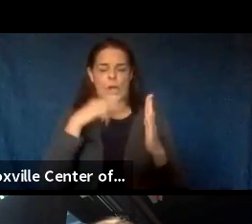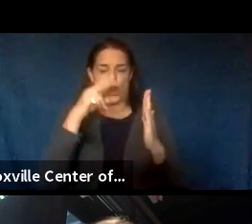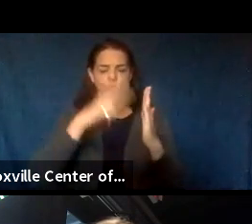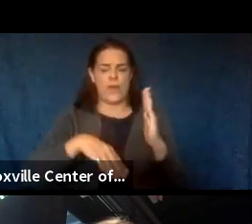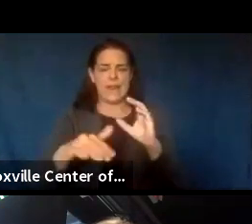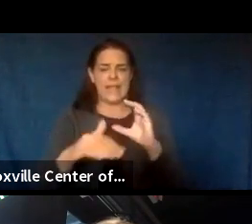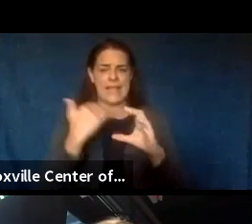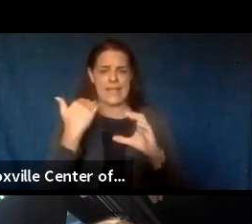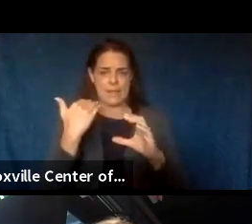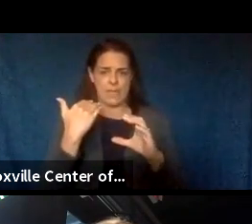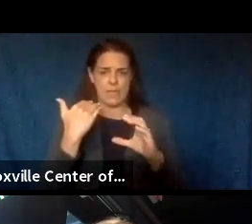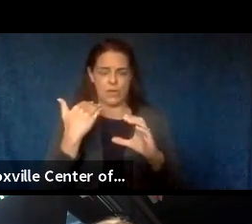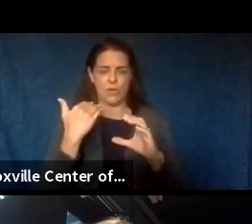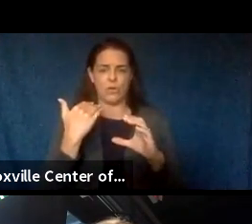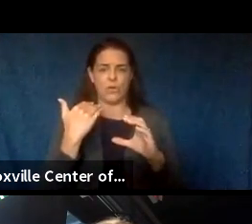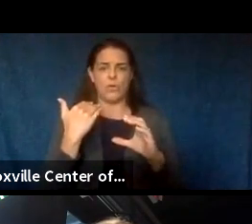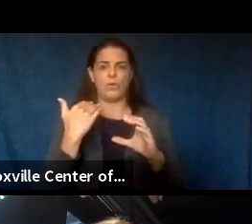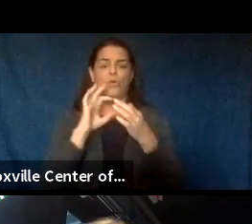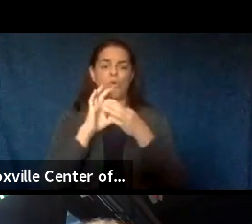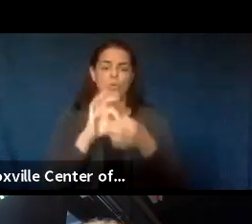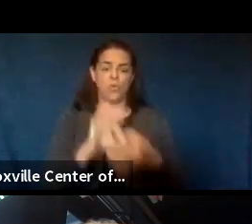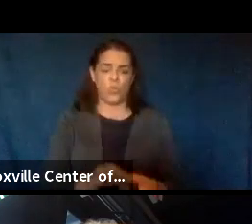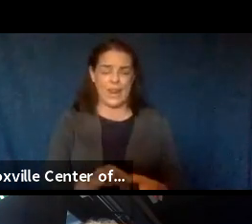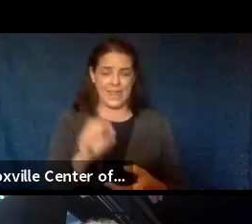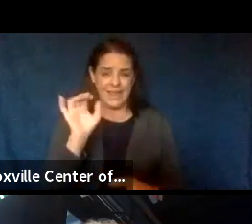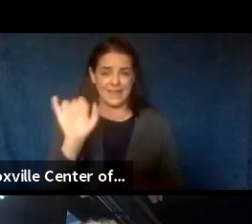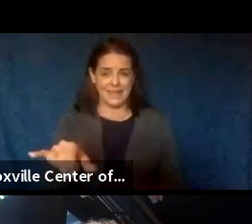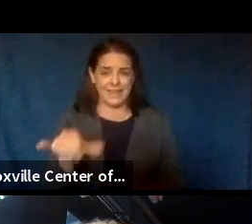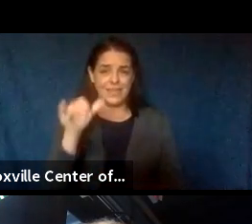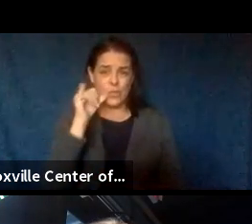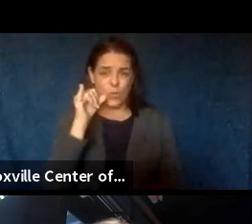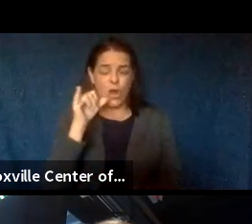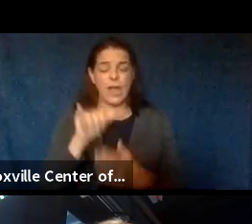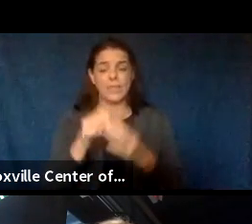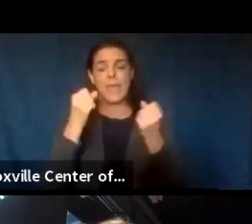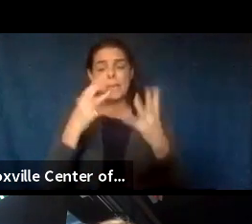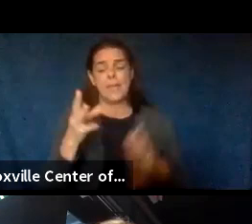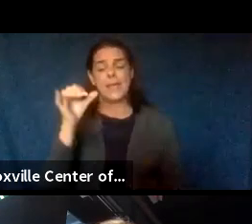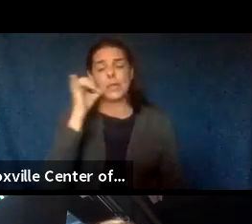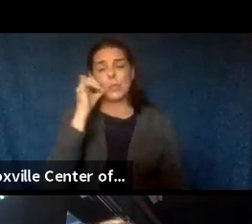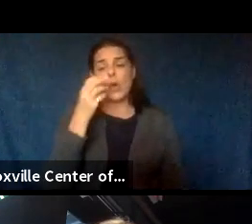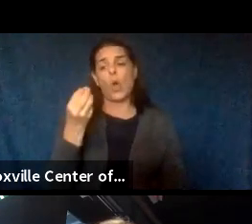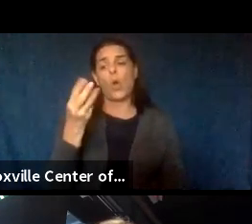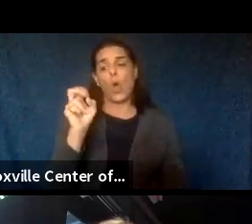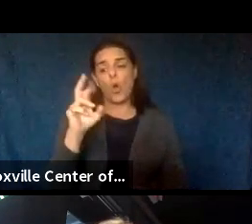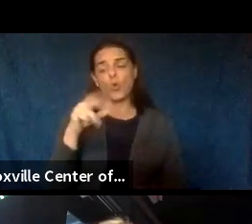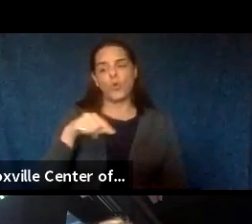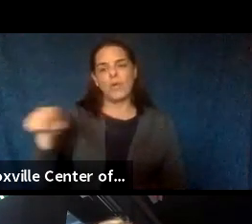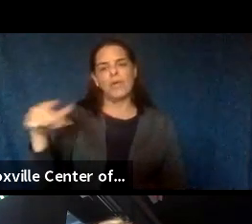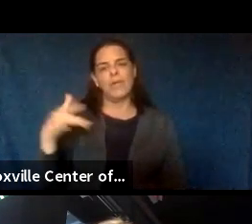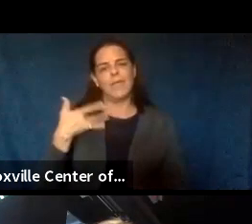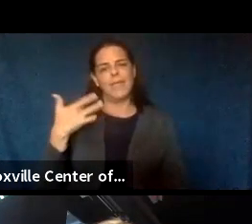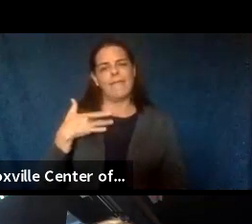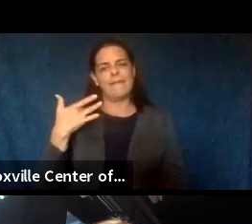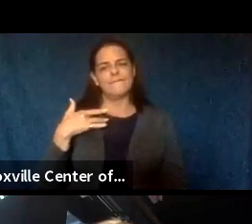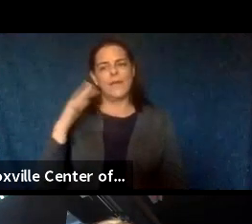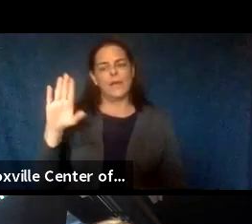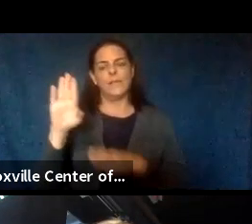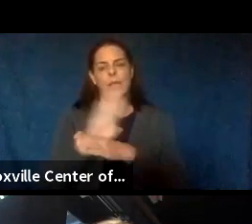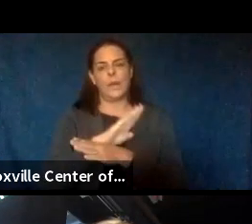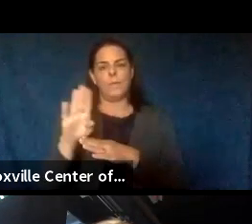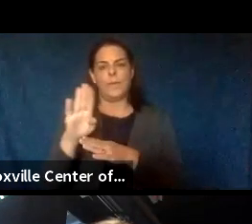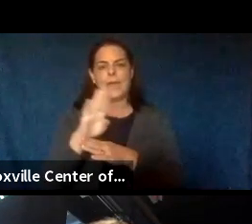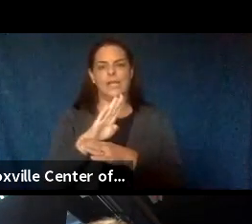emails regarding this subject that a lot of the bar owners felt like that their business was